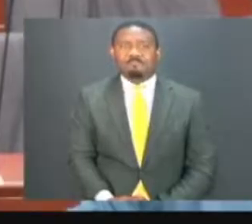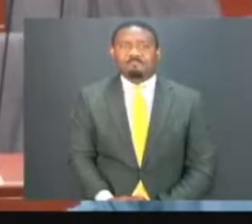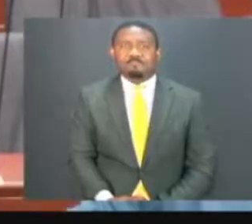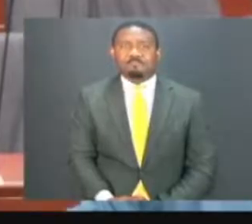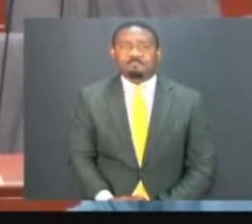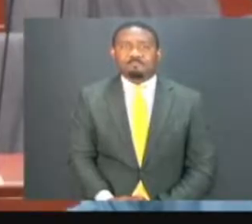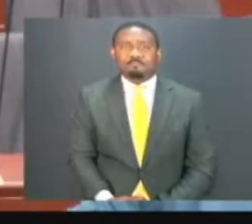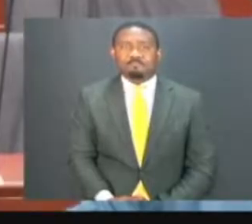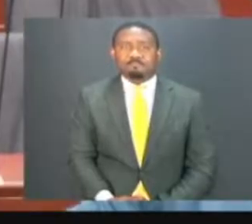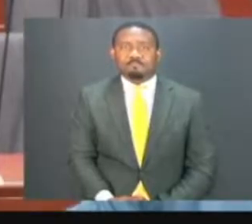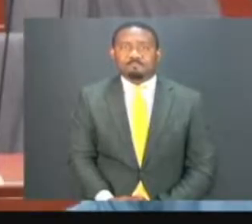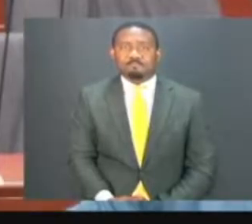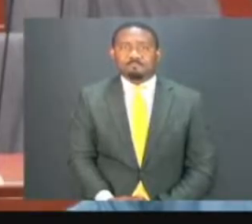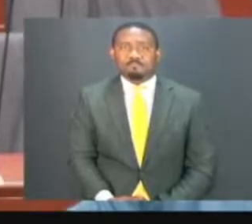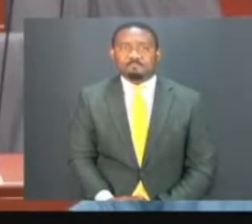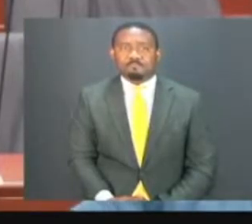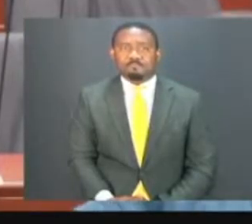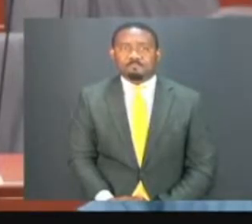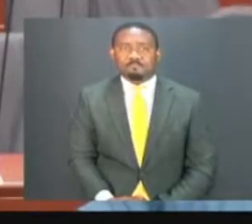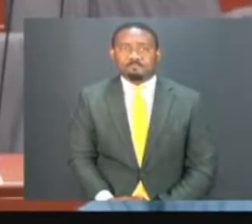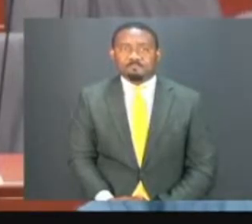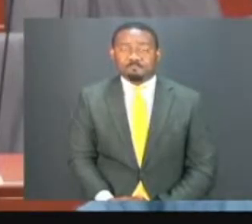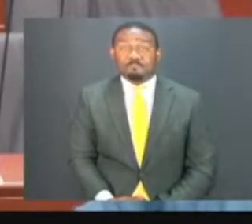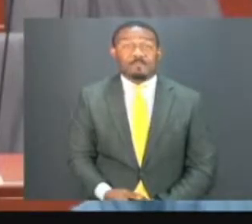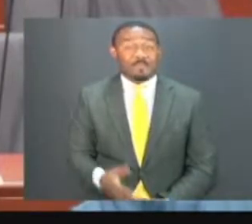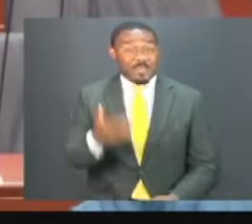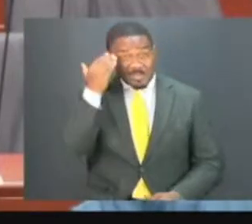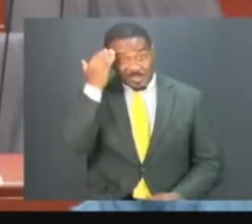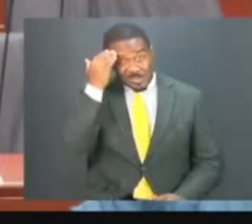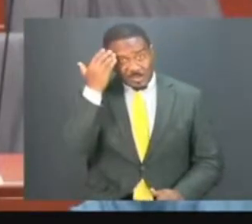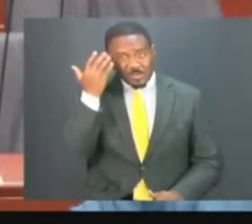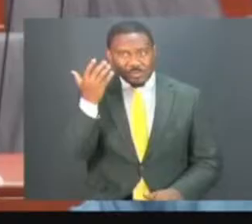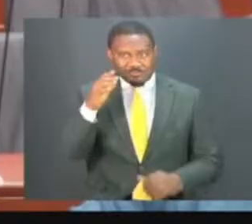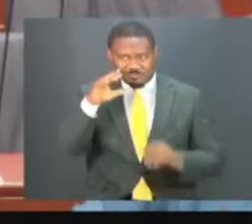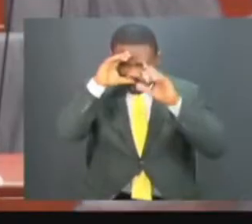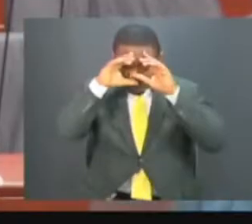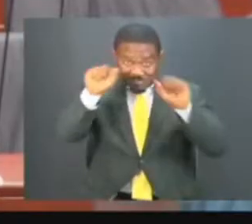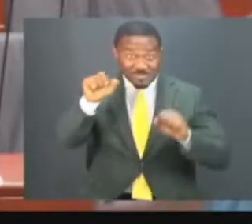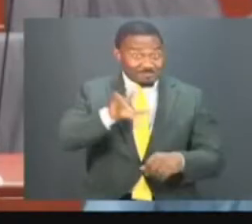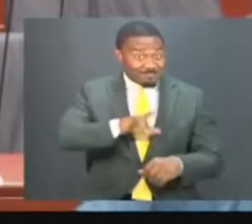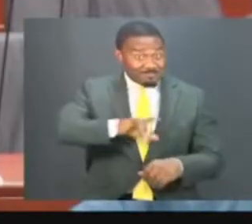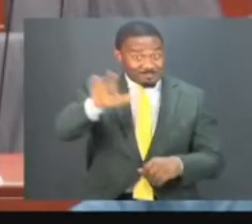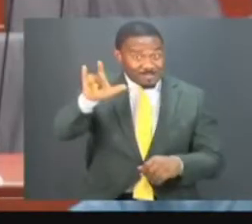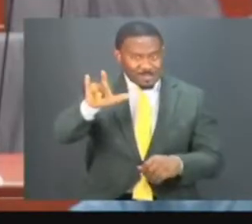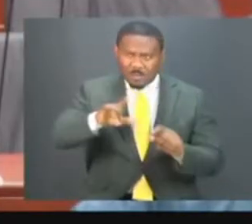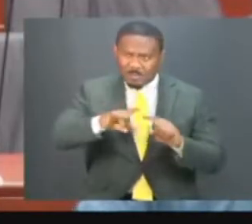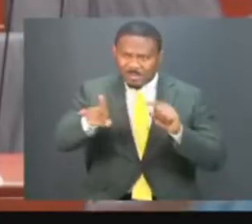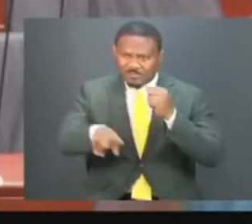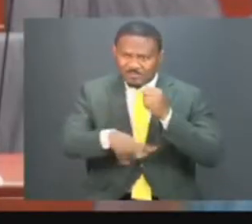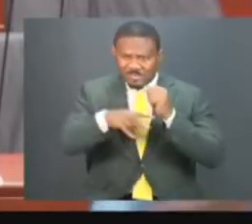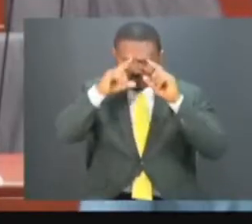Speaker, I'm sure the president, I know the president is not in town, but the vice president is in town.